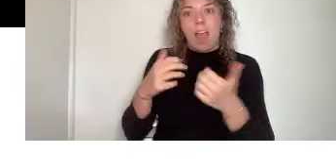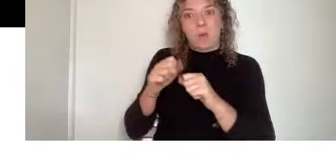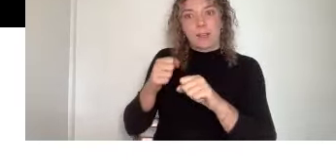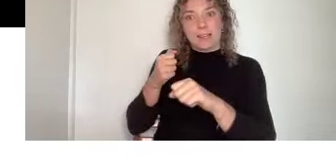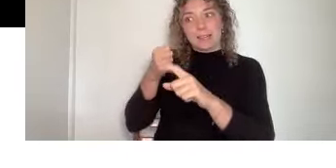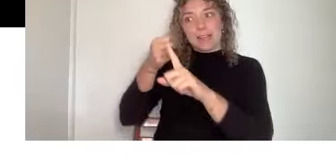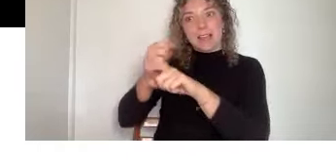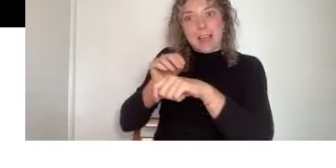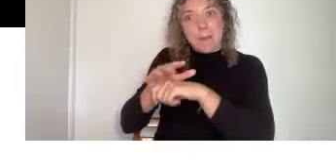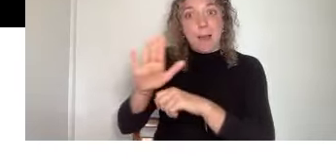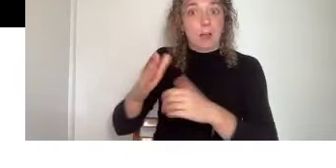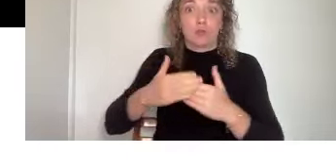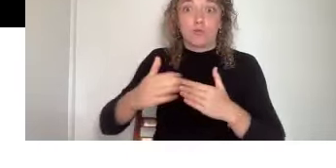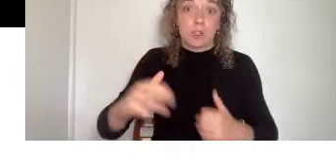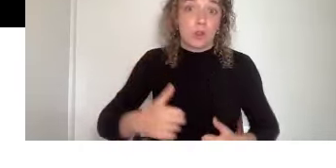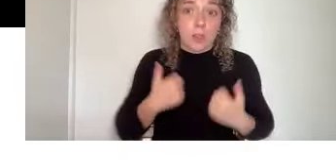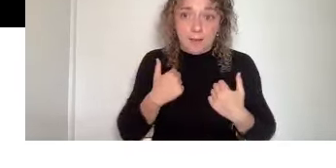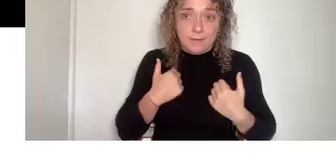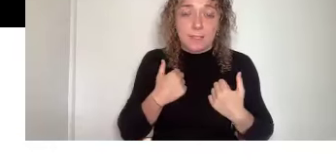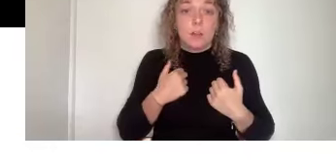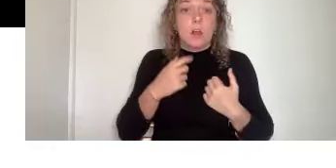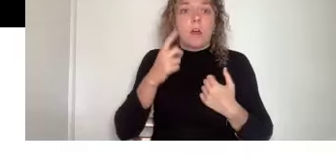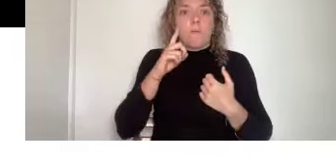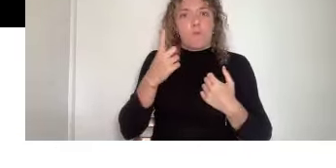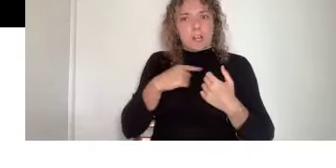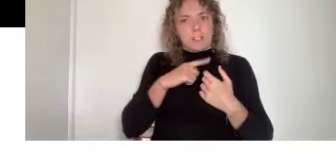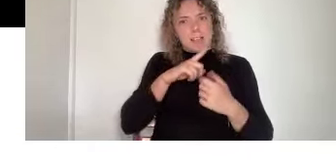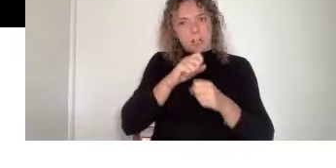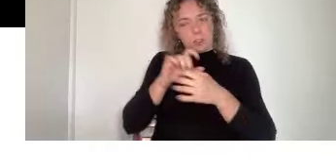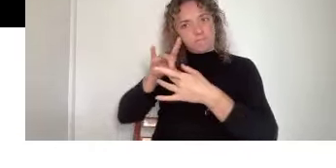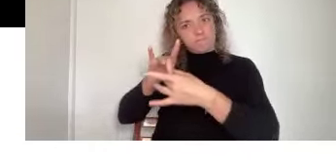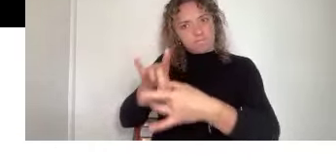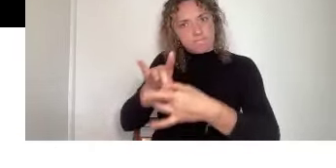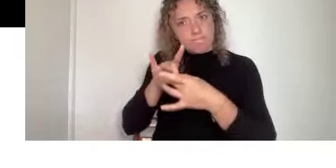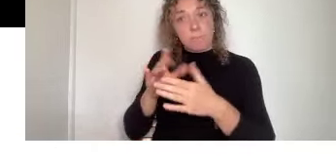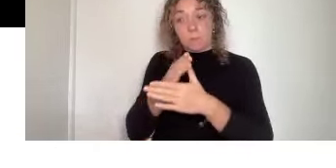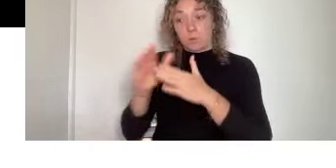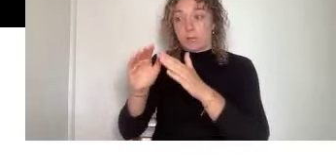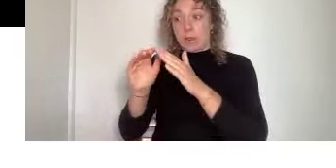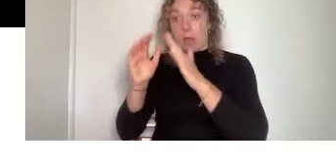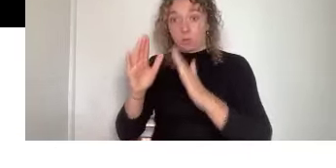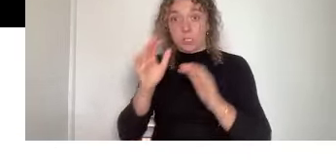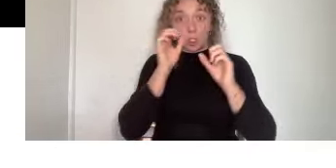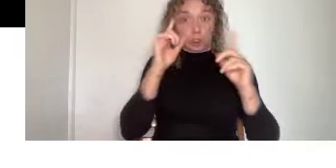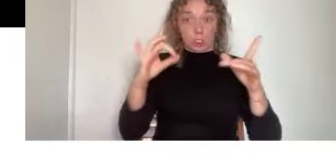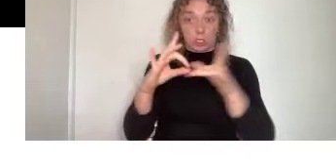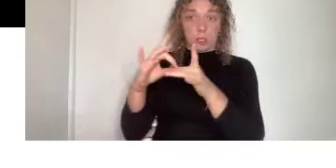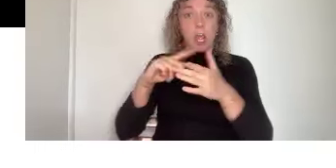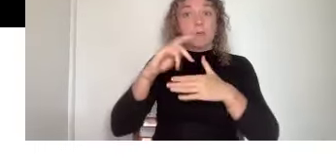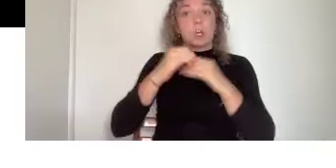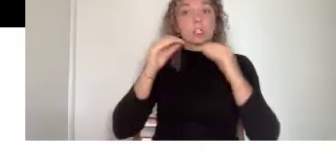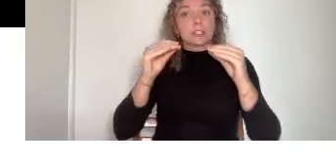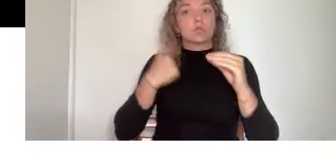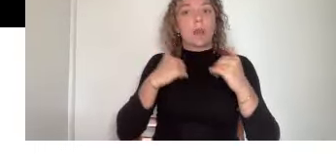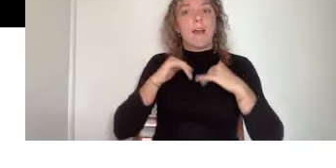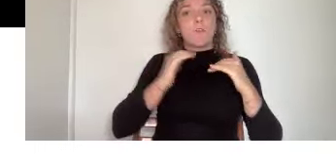of their lives. So in order to really make connections between education and housing, at Project Teach, we have our Shelter Outreach